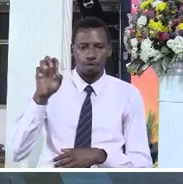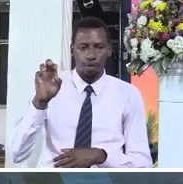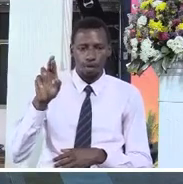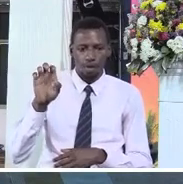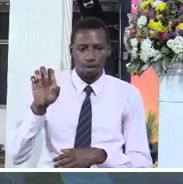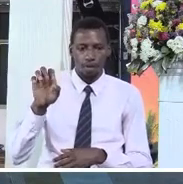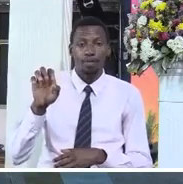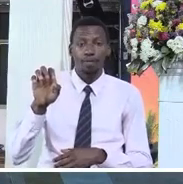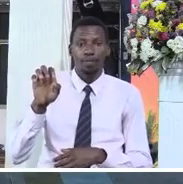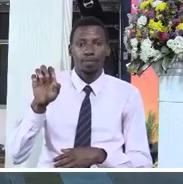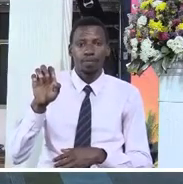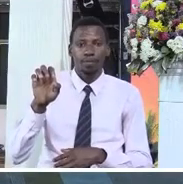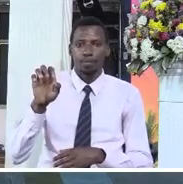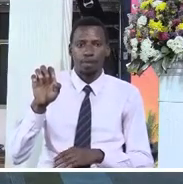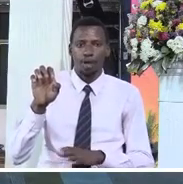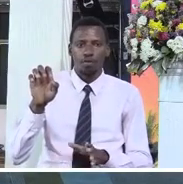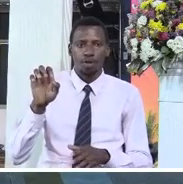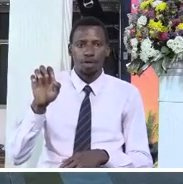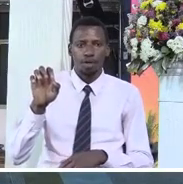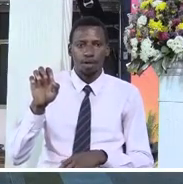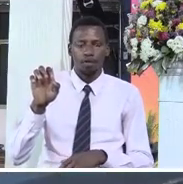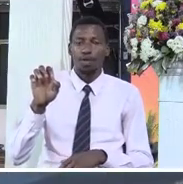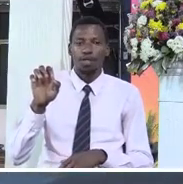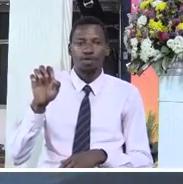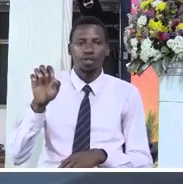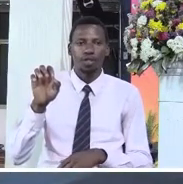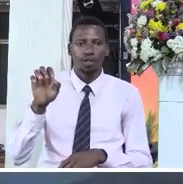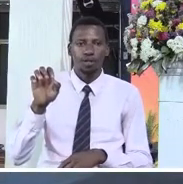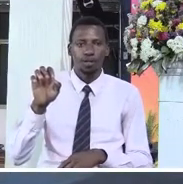Elder is the president of